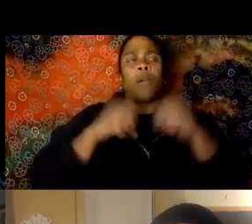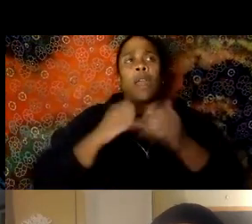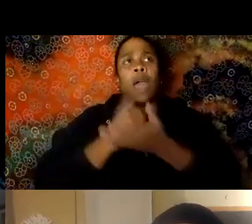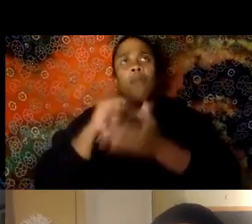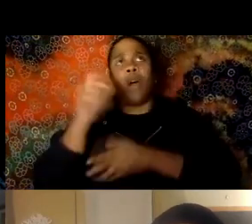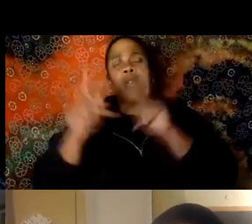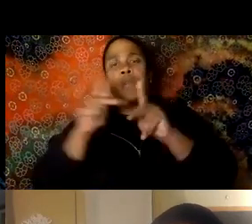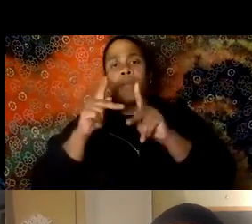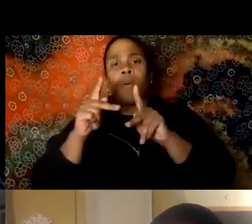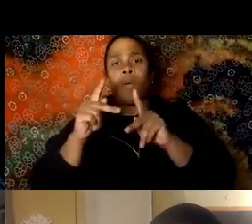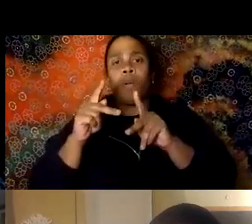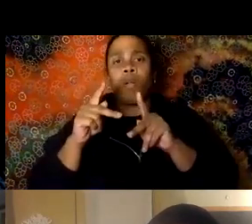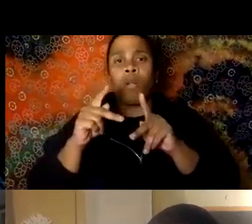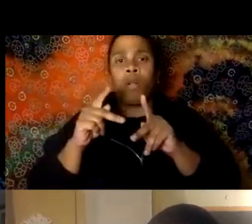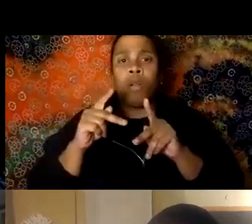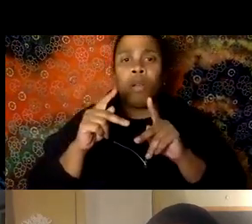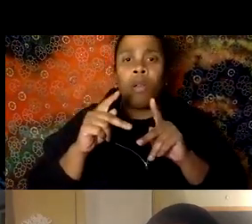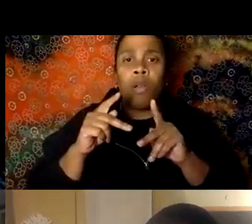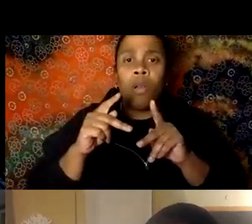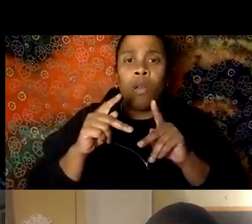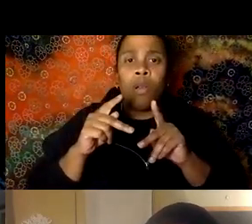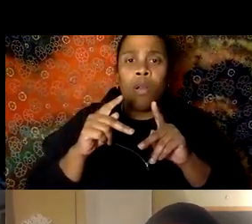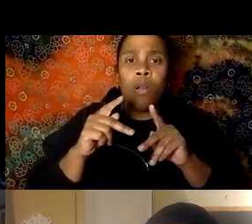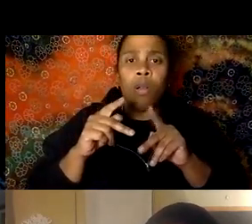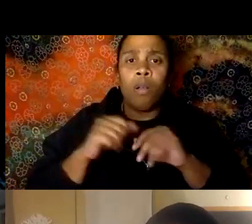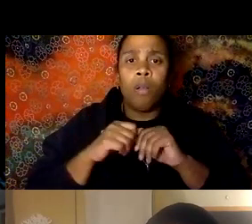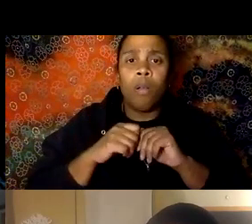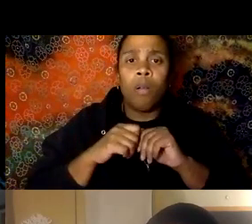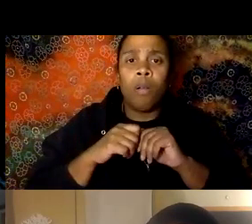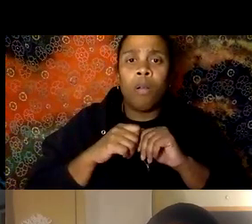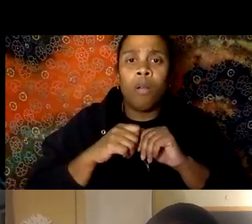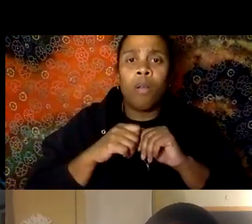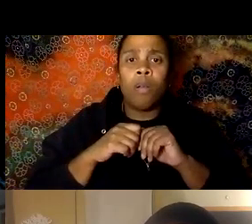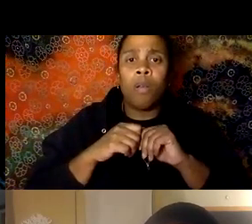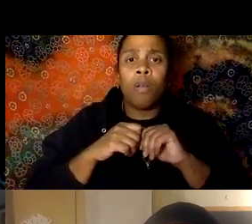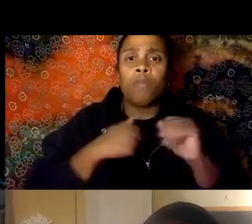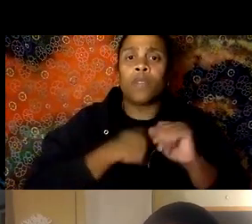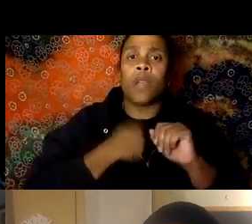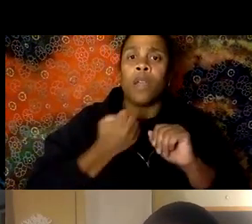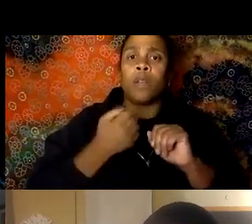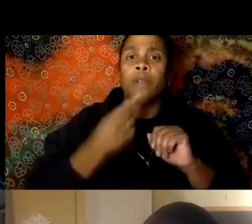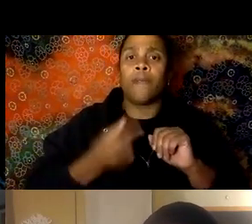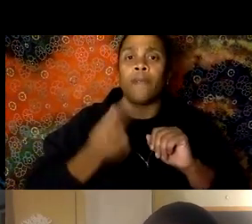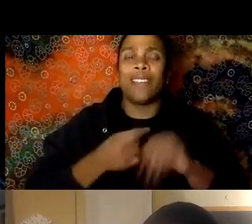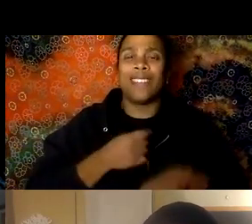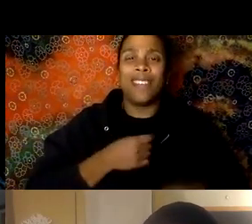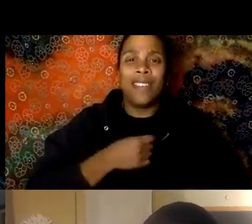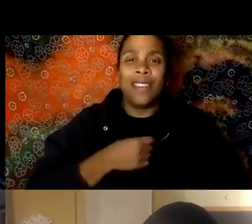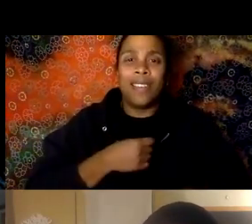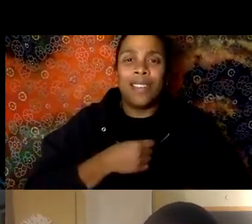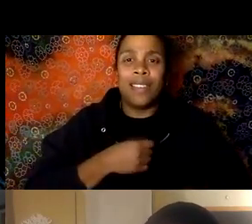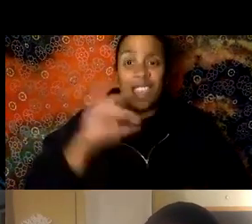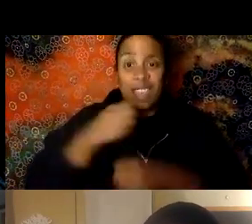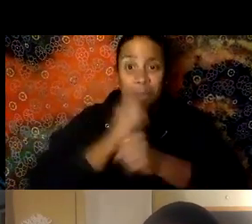you're simply being with them. That will unfold just because of who you are and the way that you are with people. Like nothing to effort about. Does that all make